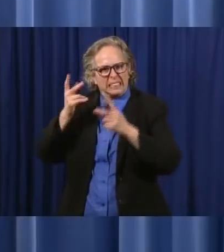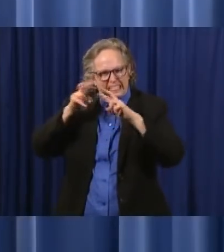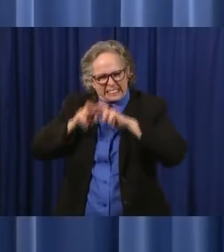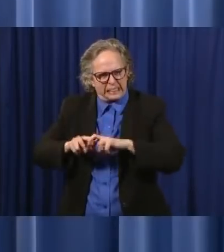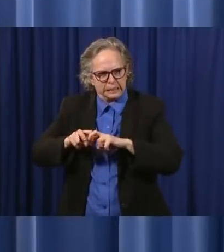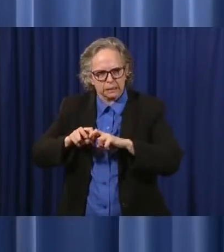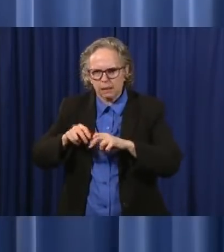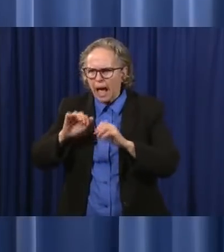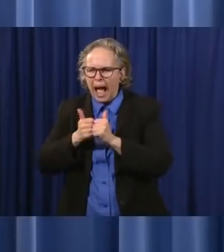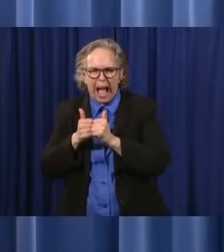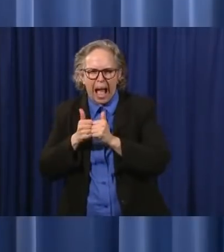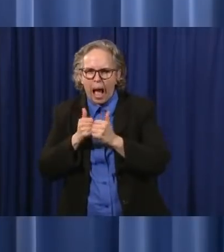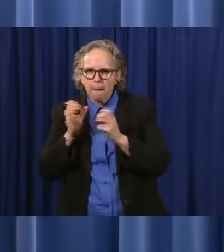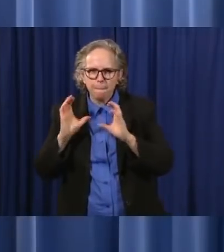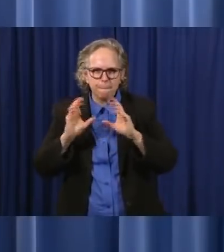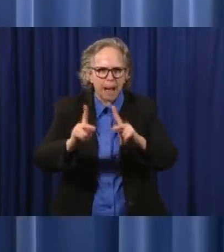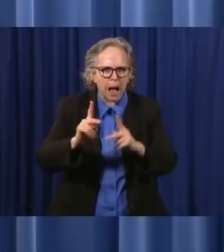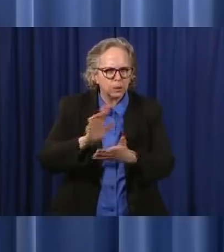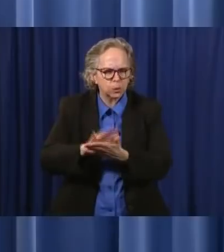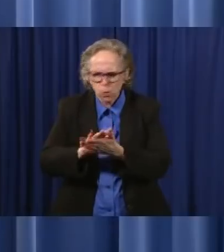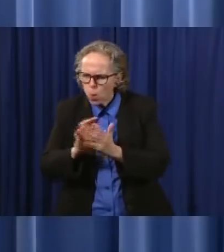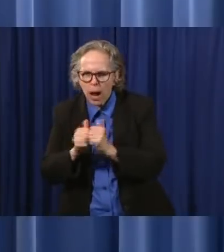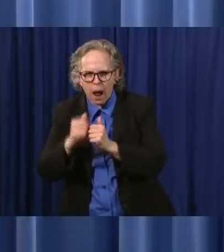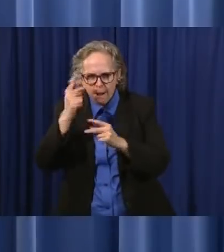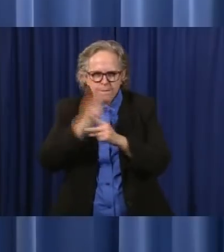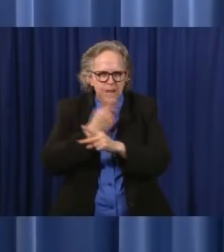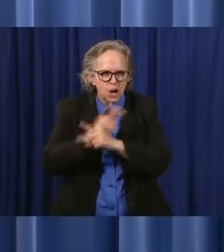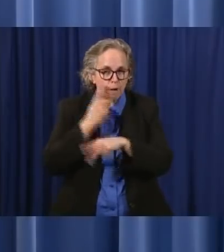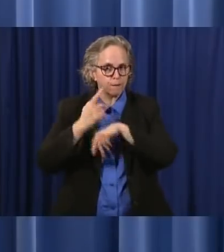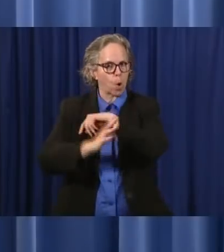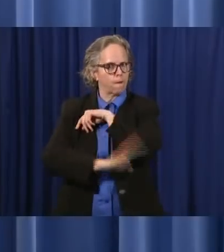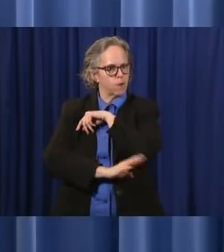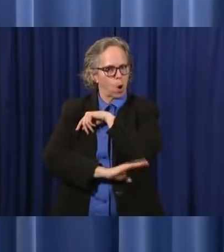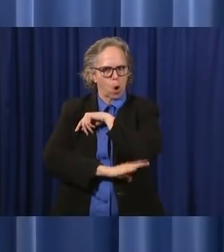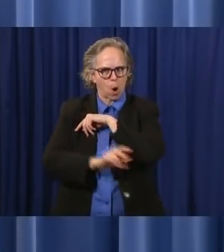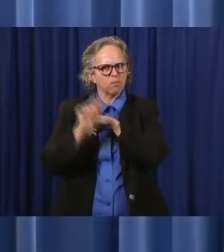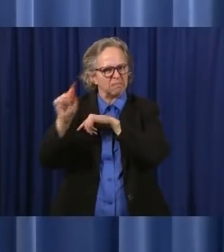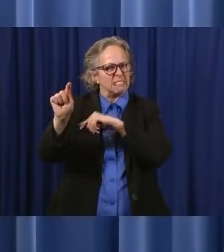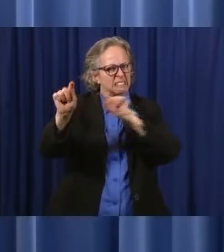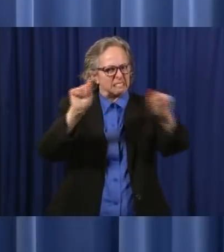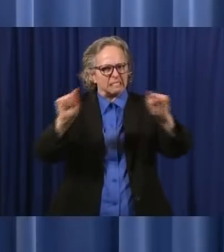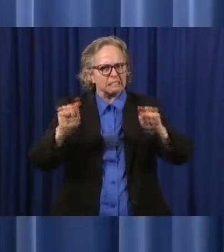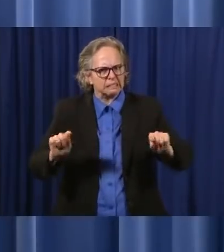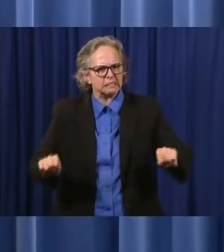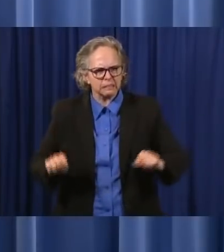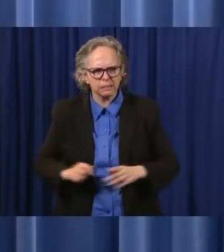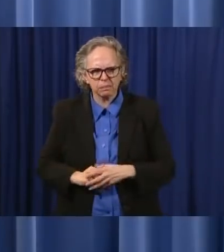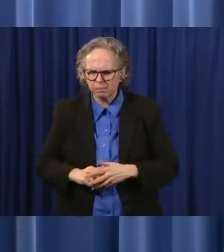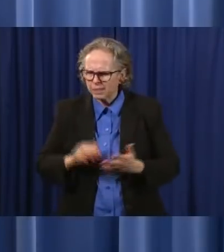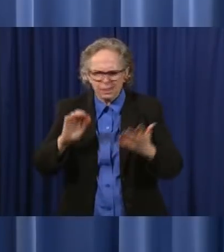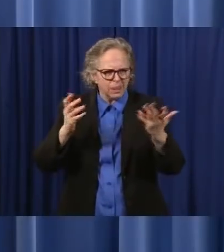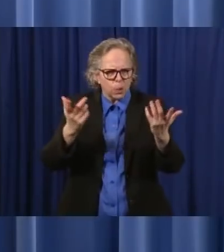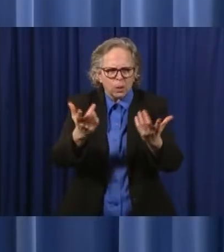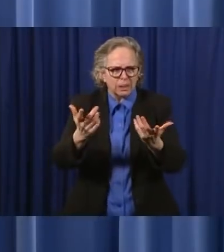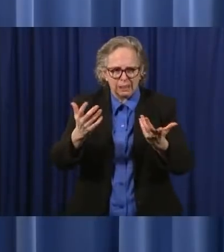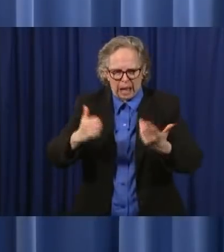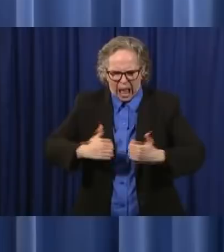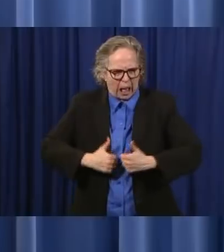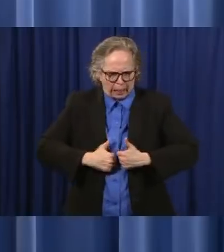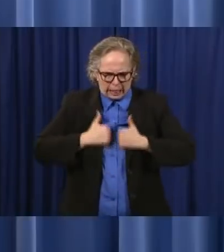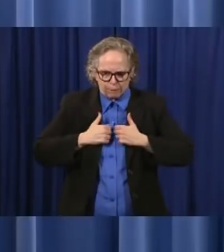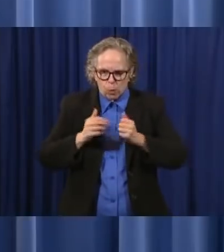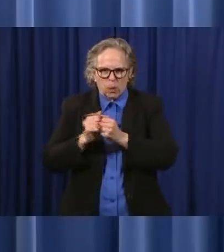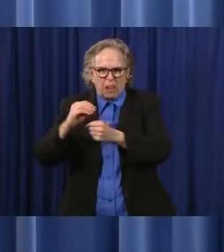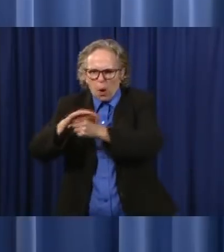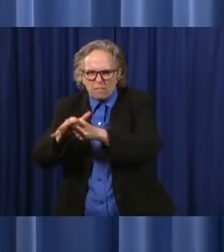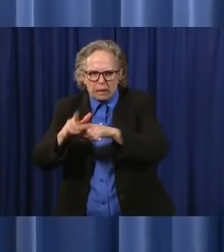to school in the fall and deal with the COVID virus, how